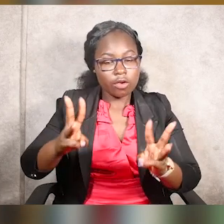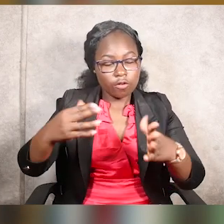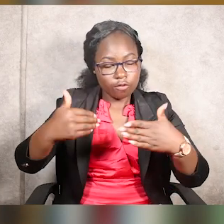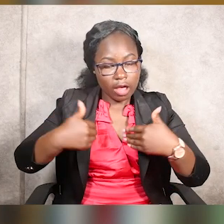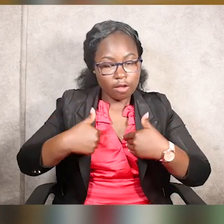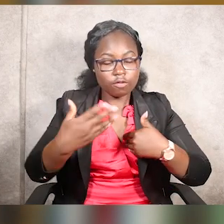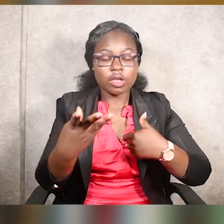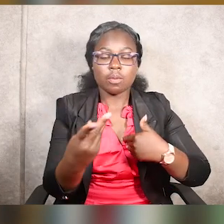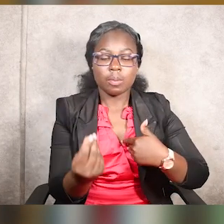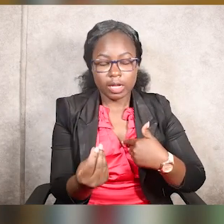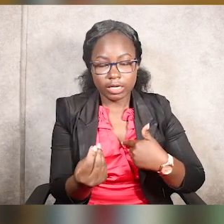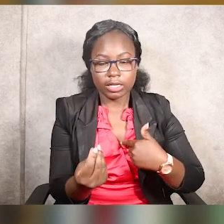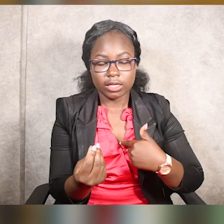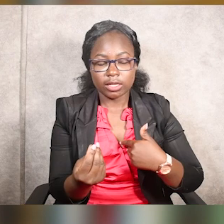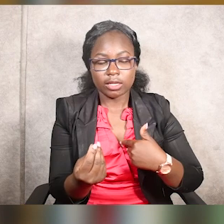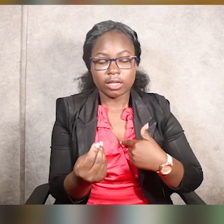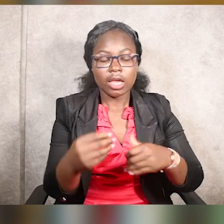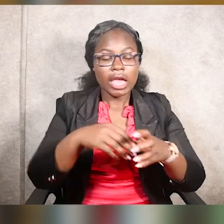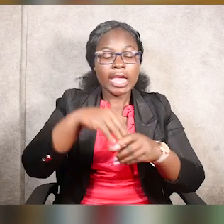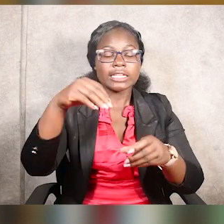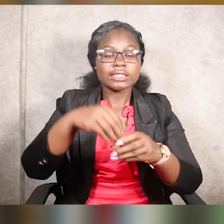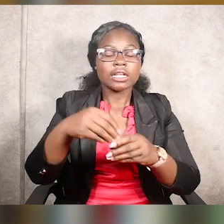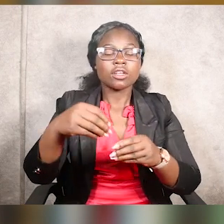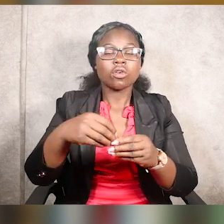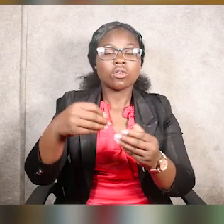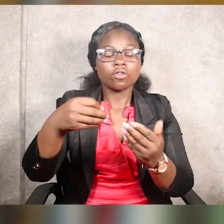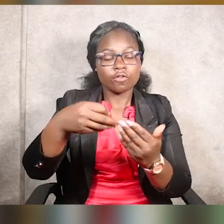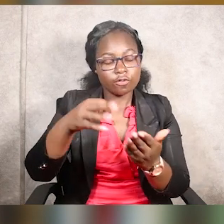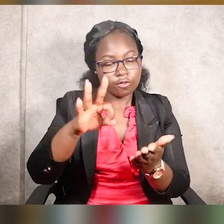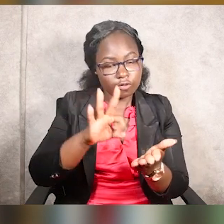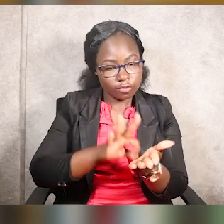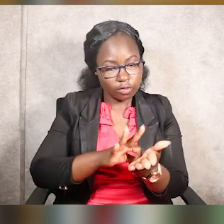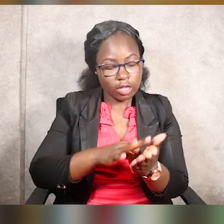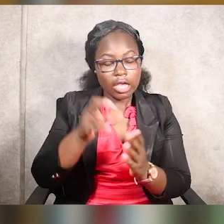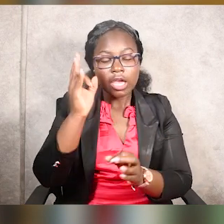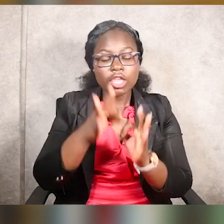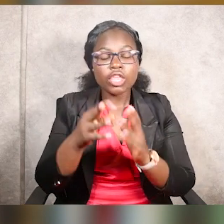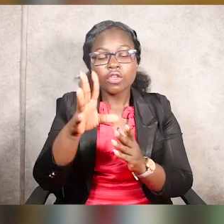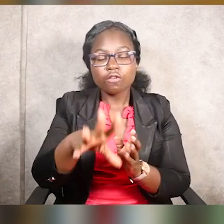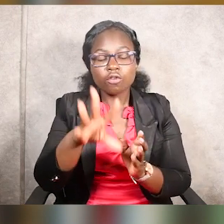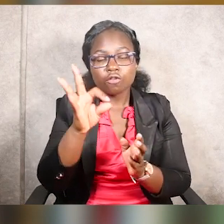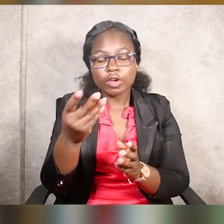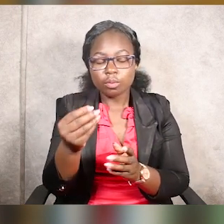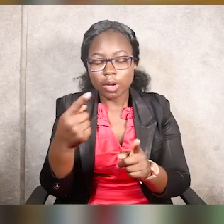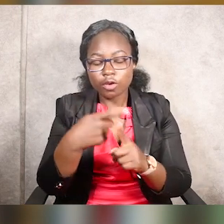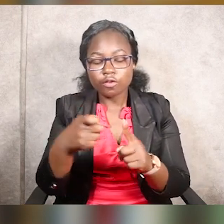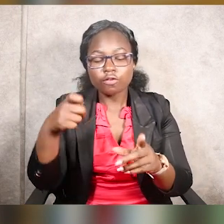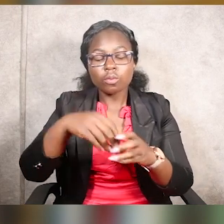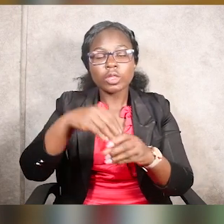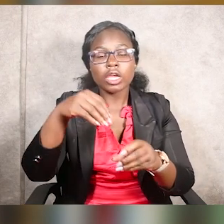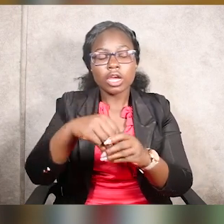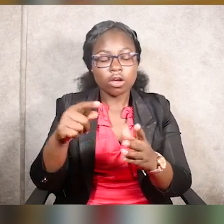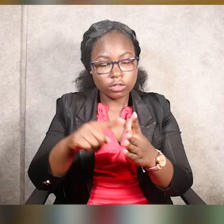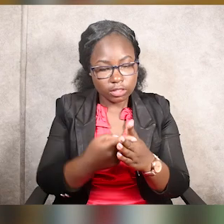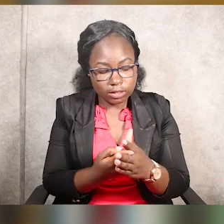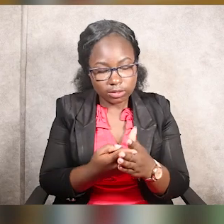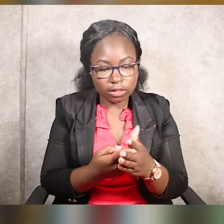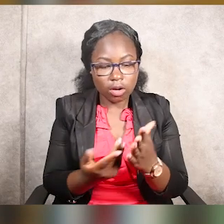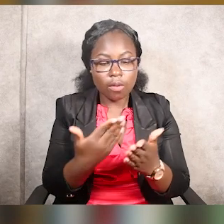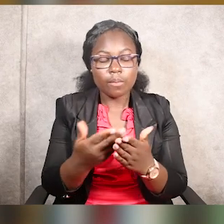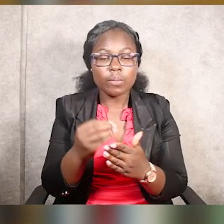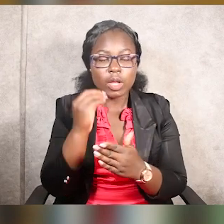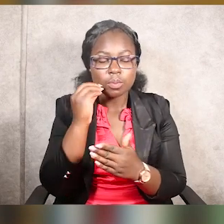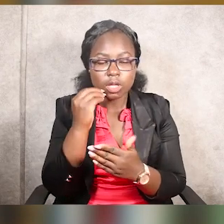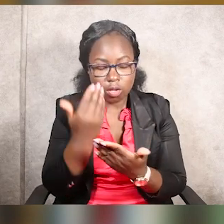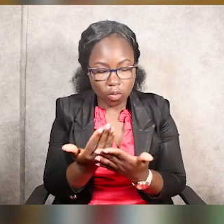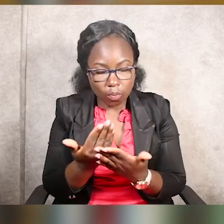money. External sources of financing. If you're getting money from external sources, for example loans, you should